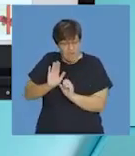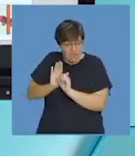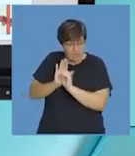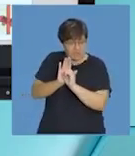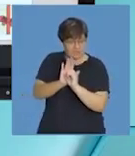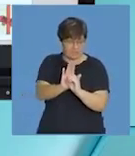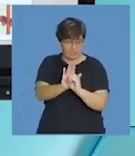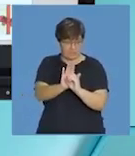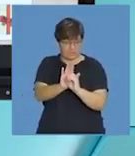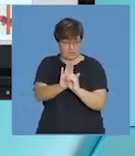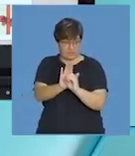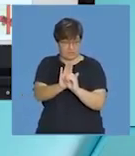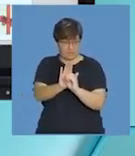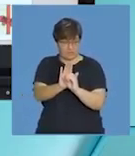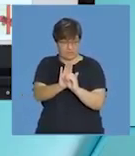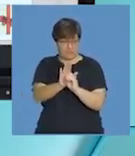so we had to give it some value,